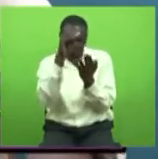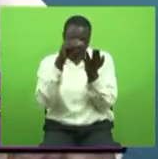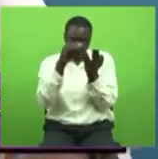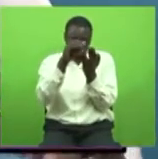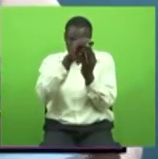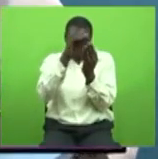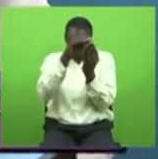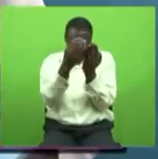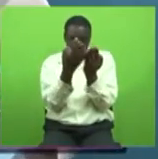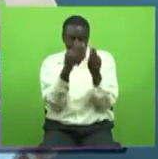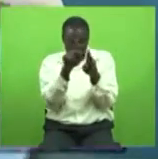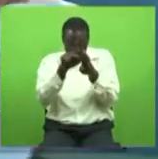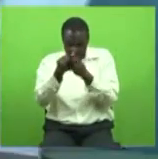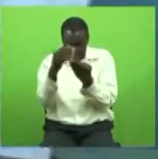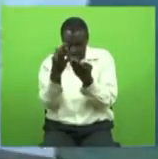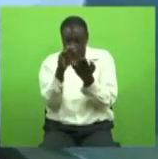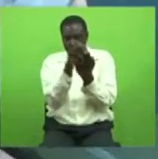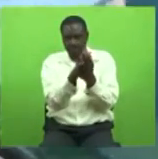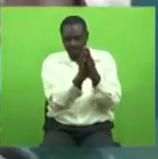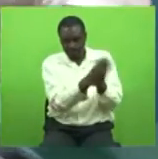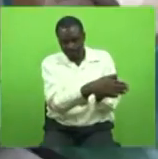the post-rape care booklet,